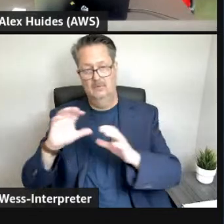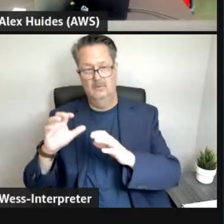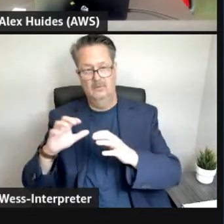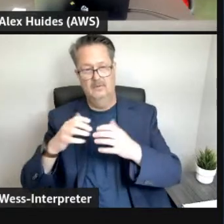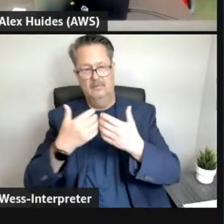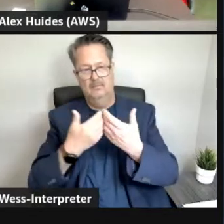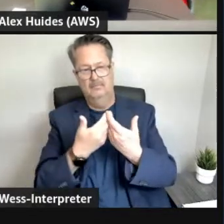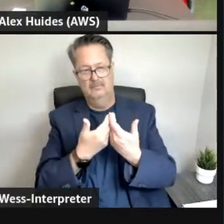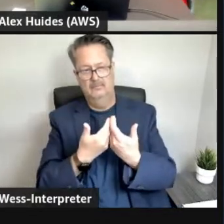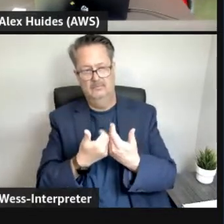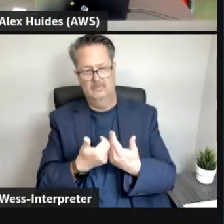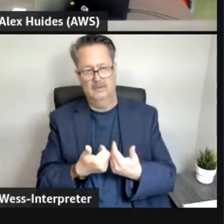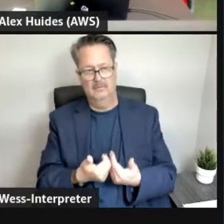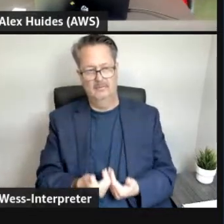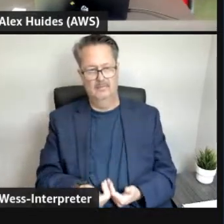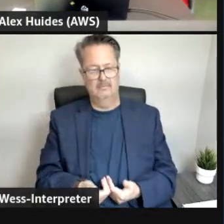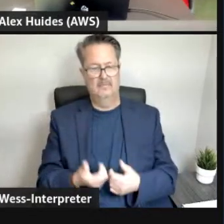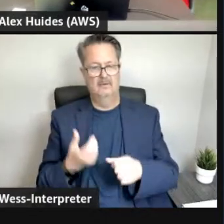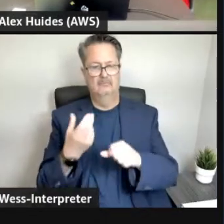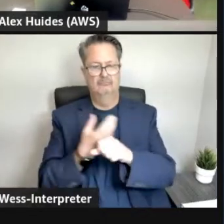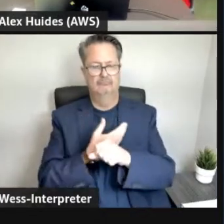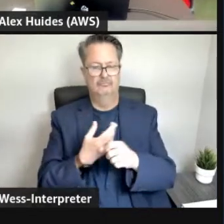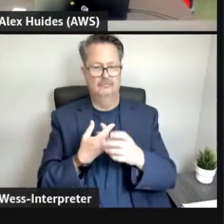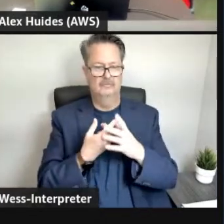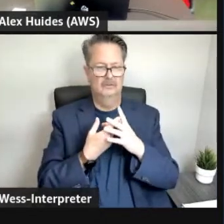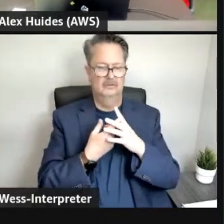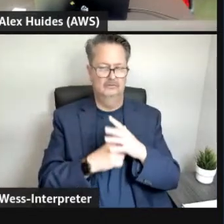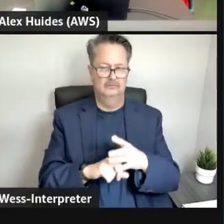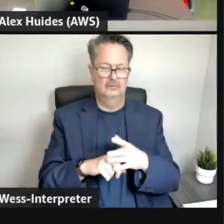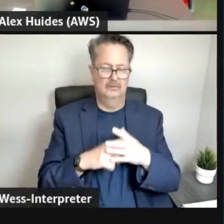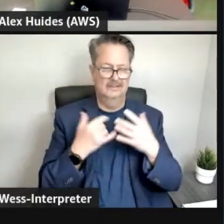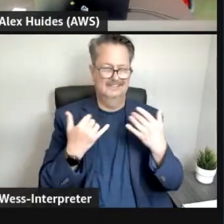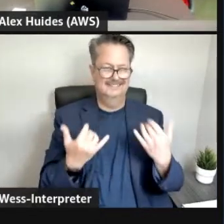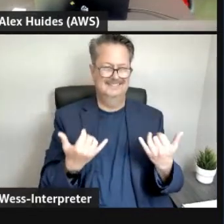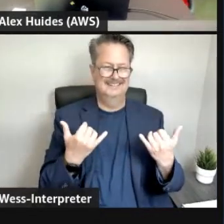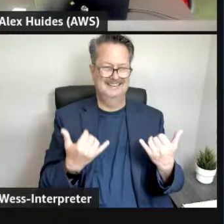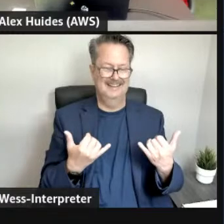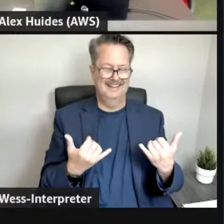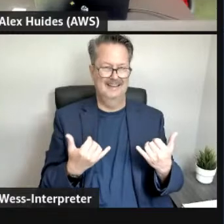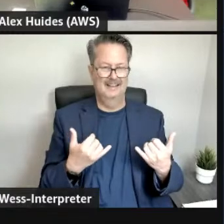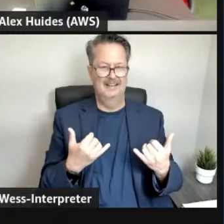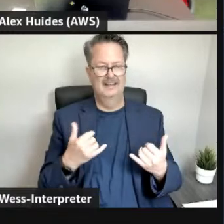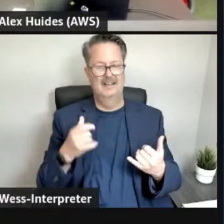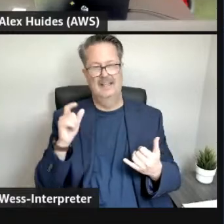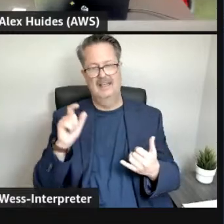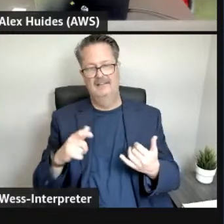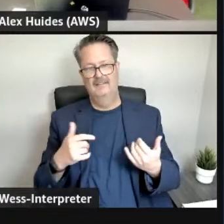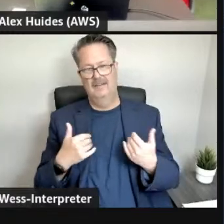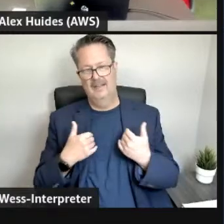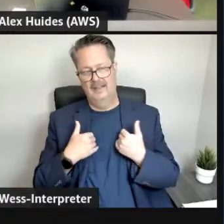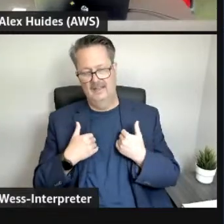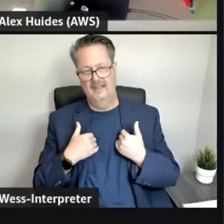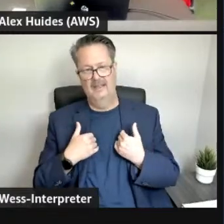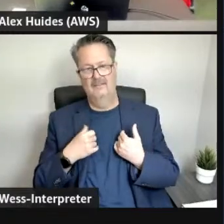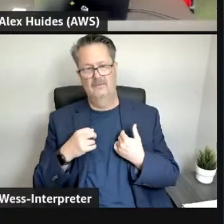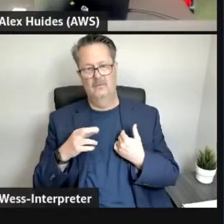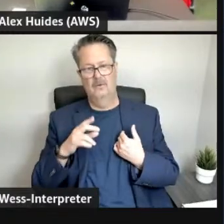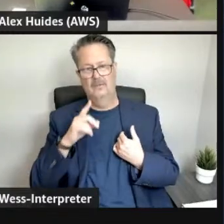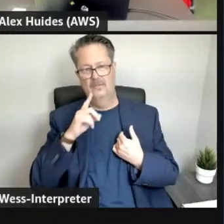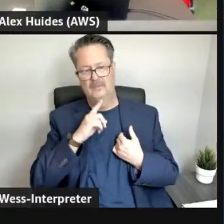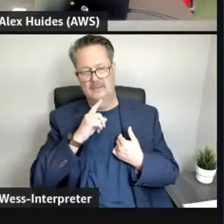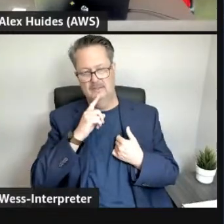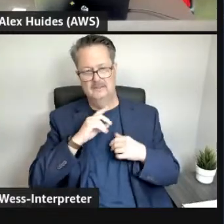into start now having to have or to meet the same deployment patterns, right?